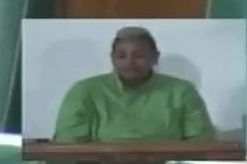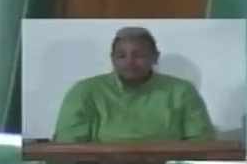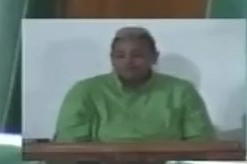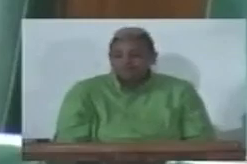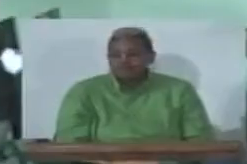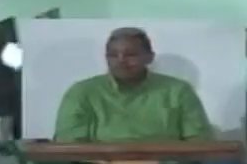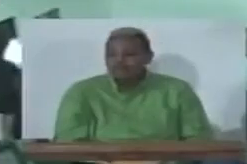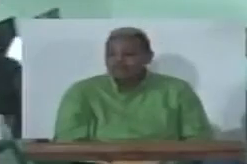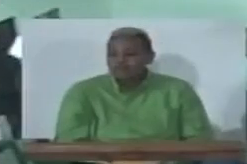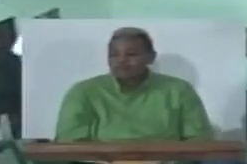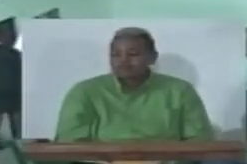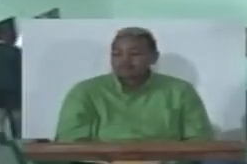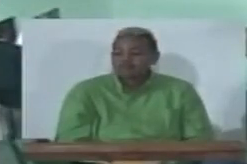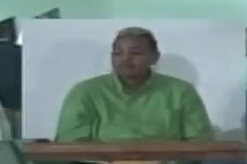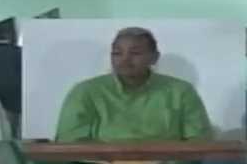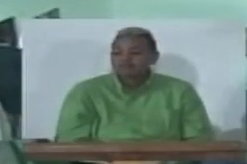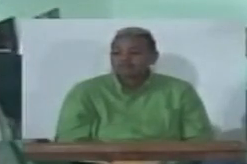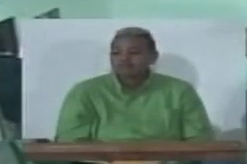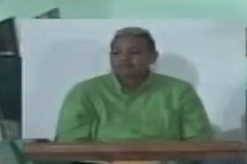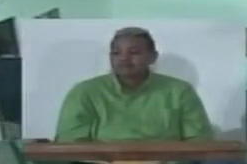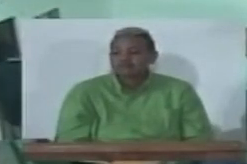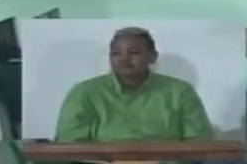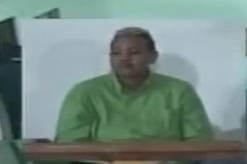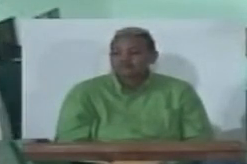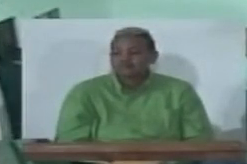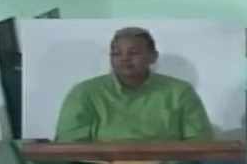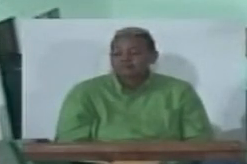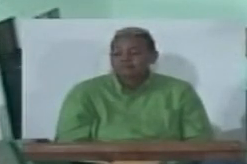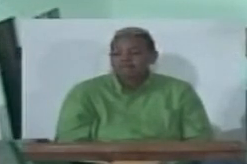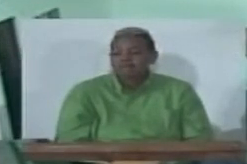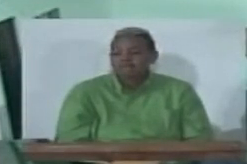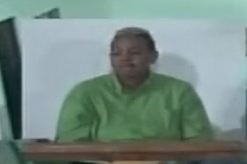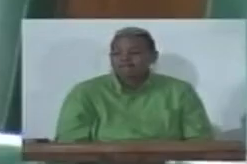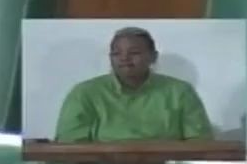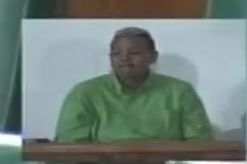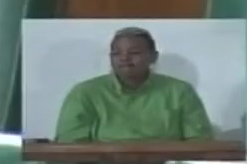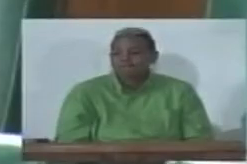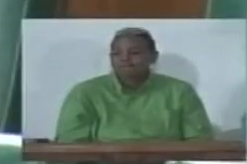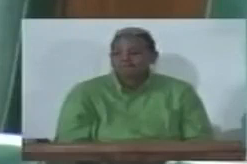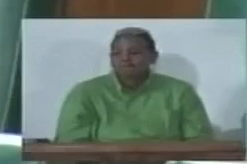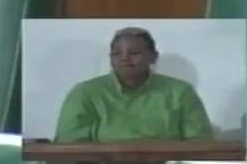President, this motion is important to me